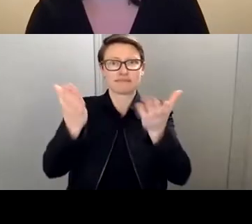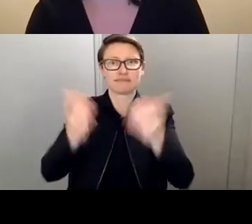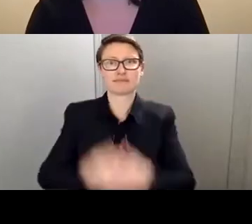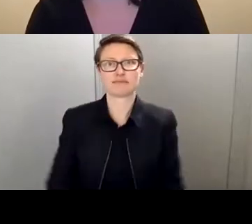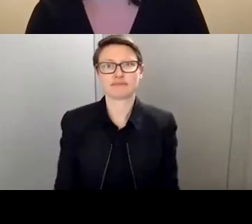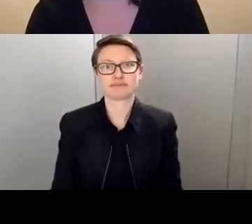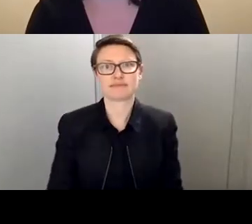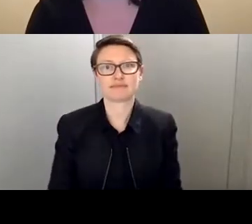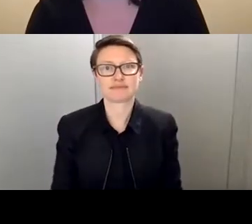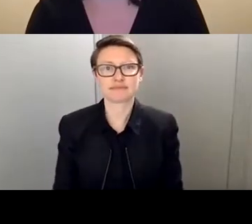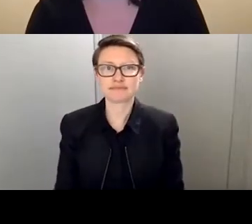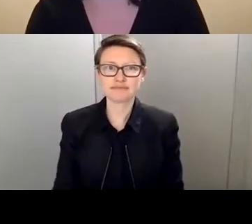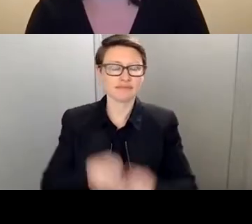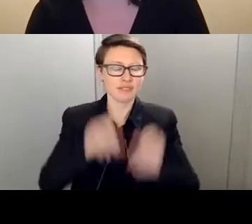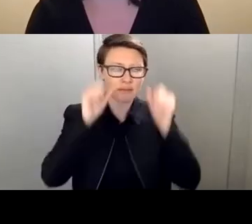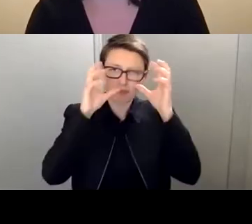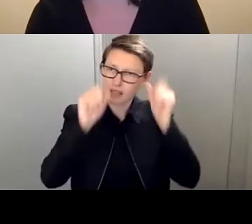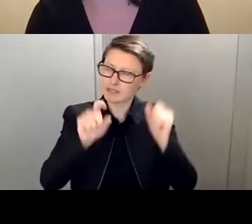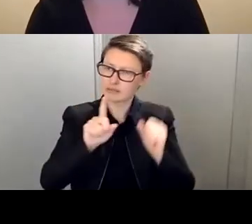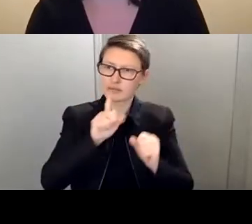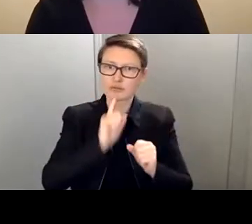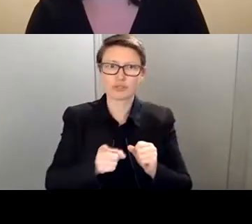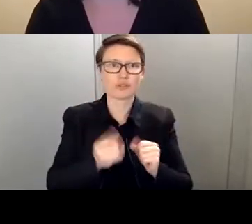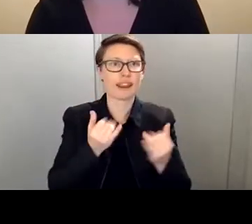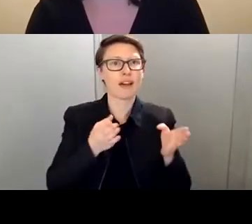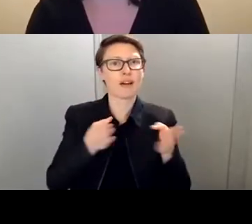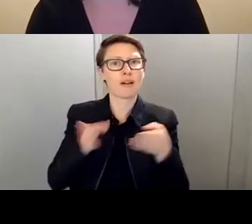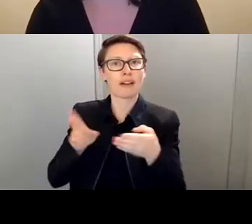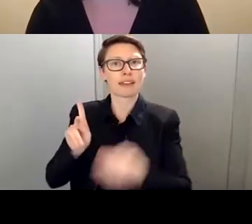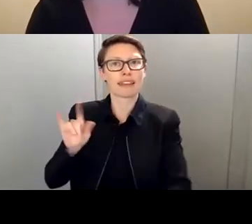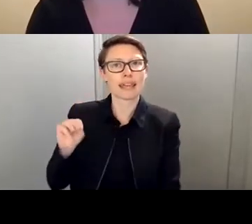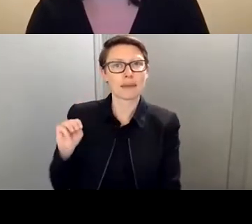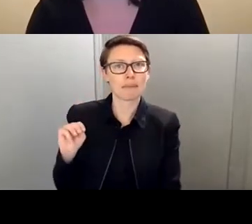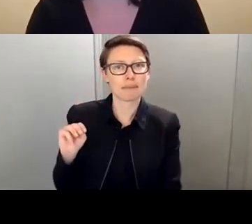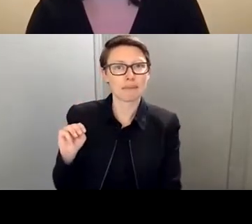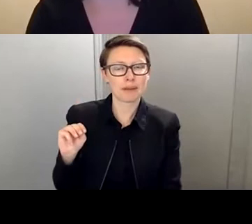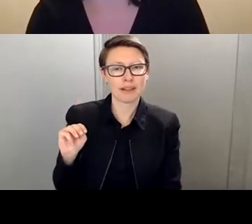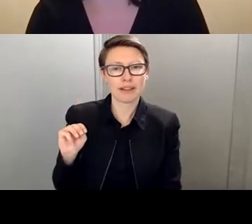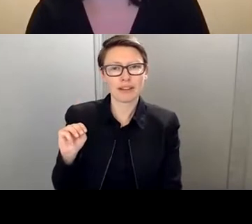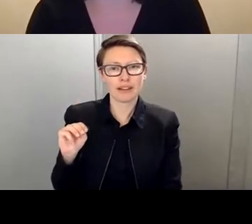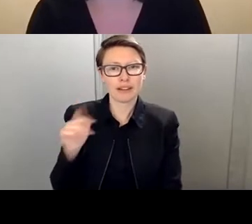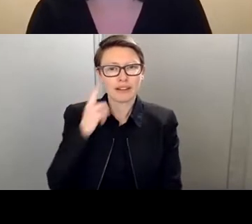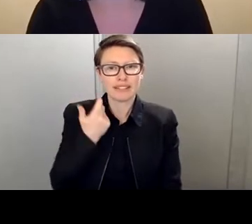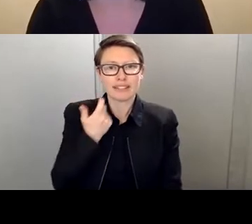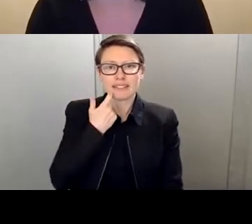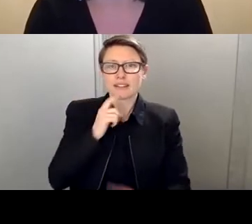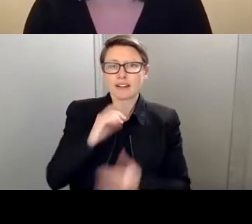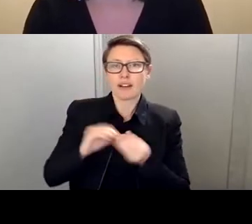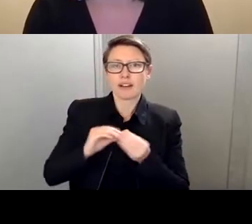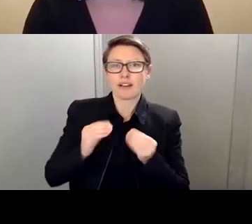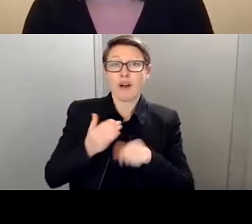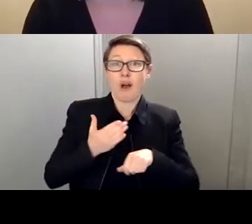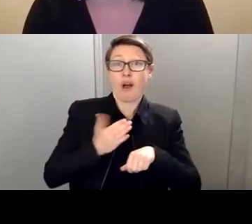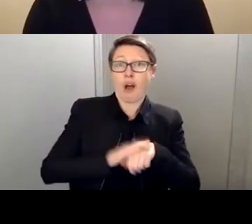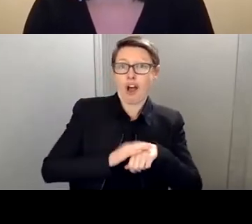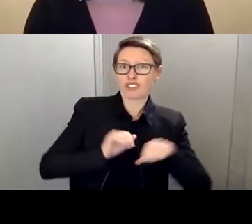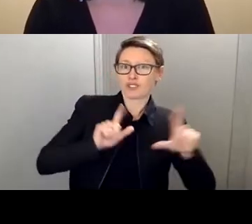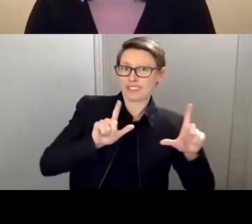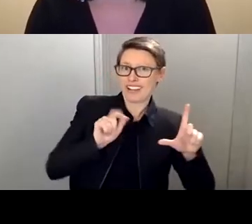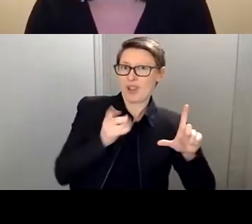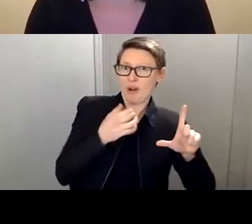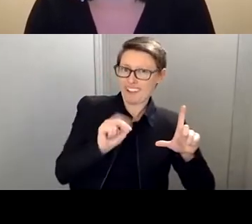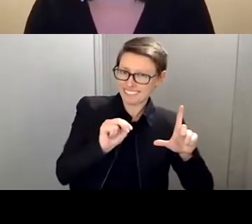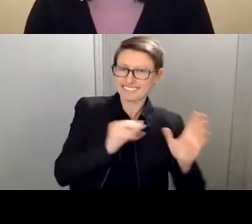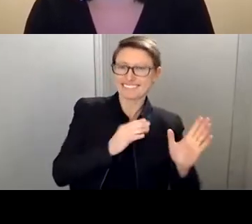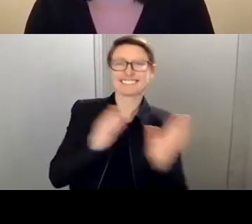Amazing, amazing. Absolutely true. And then I'm going to pivot to Kim, since we talked about on screen, Lauren. Kim, sort